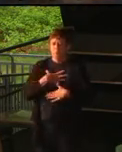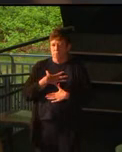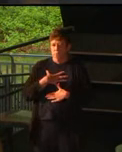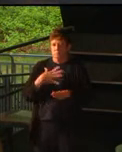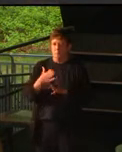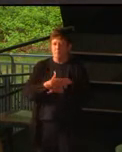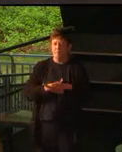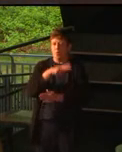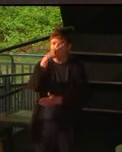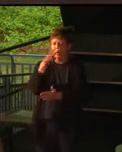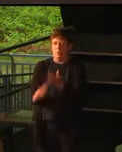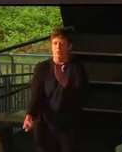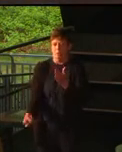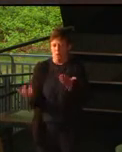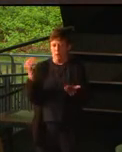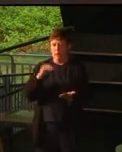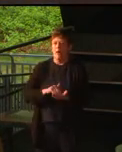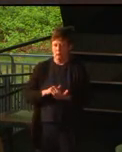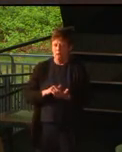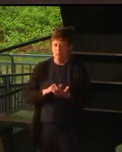another plunge below the surface.